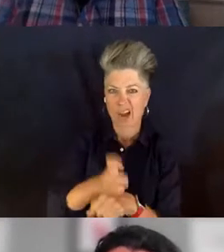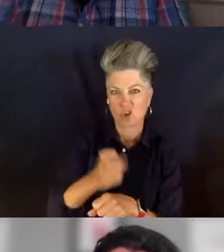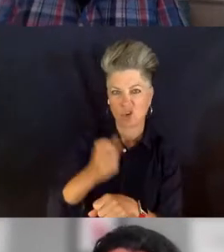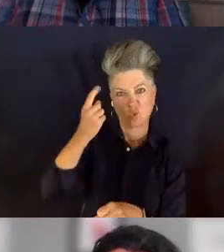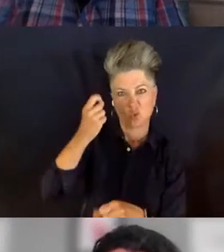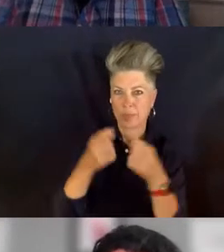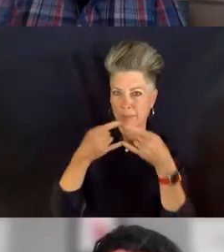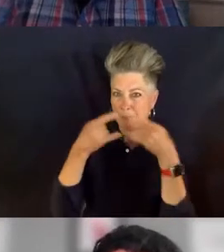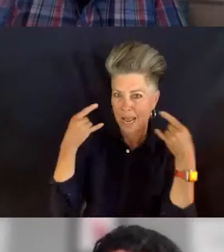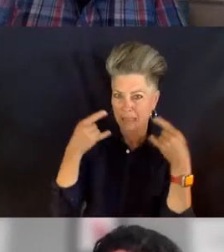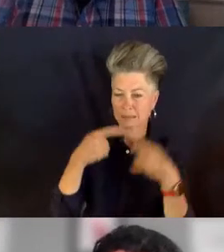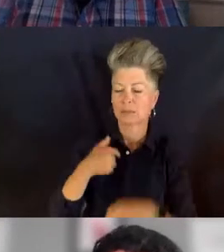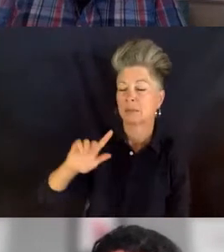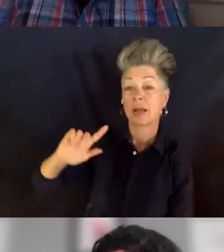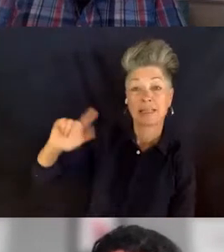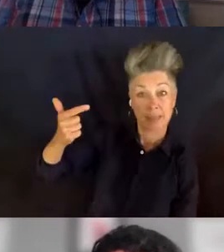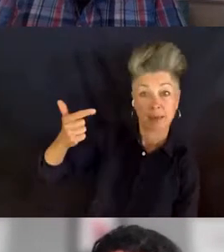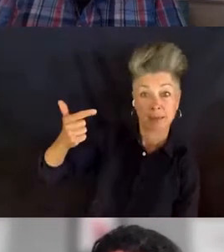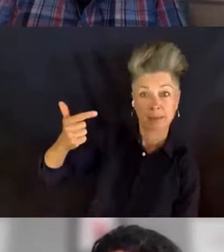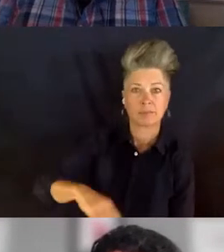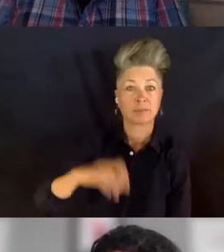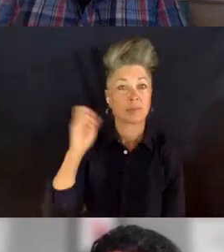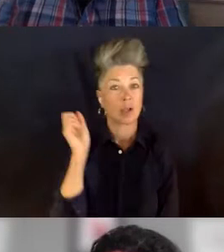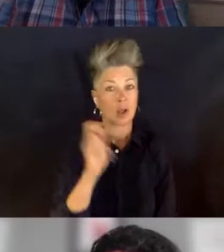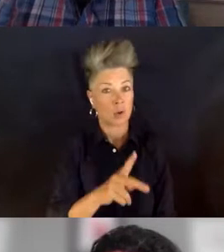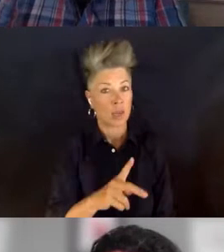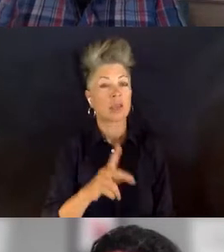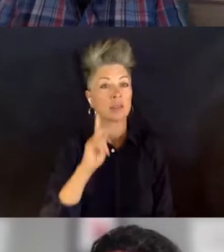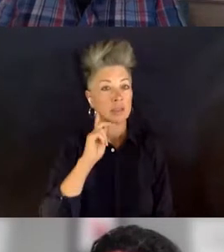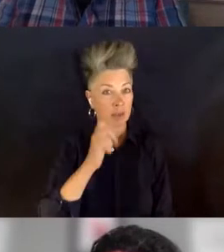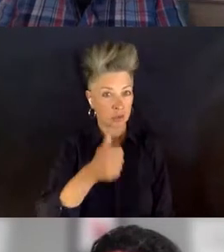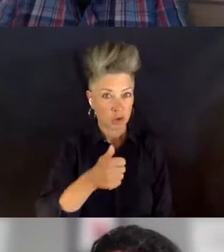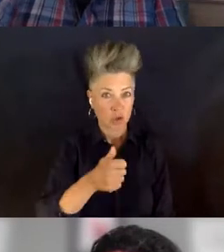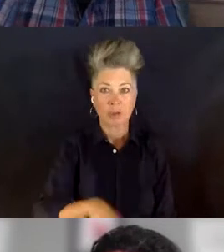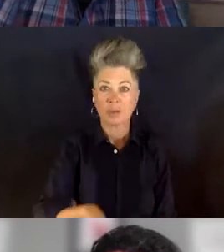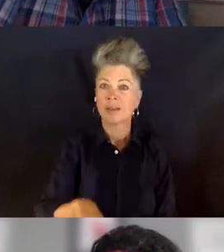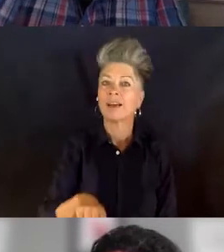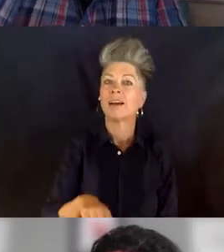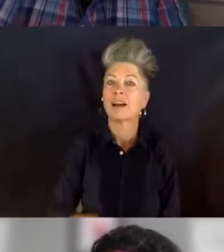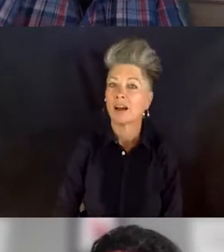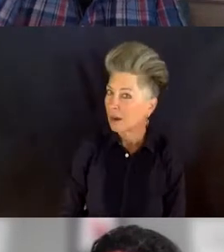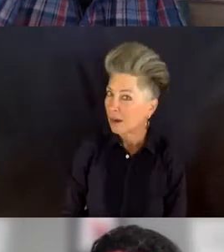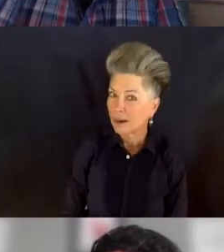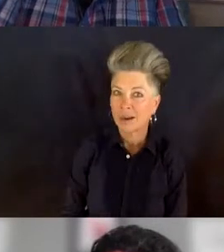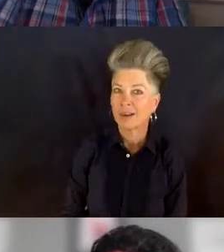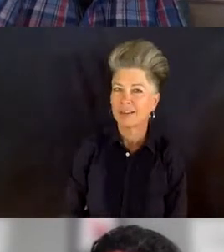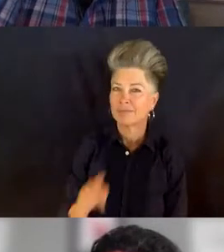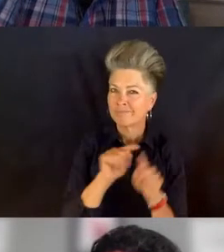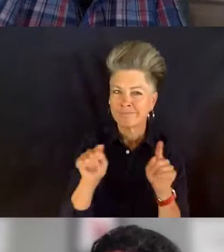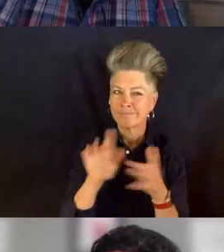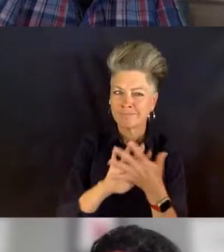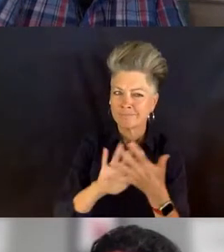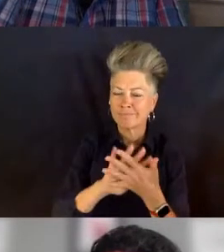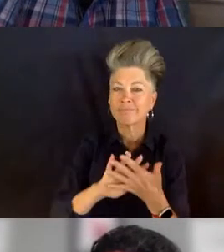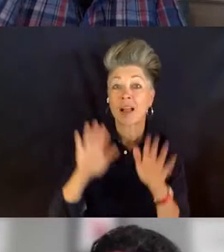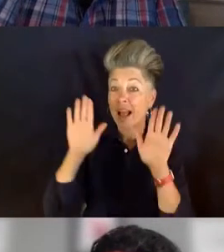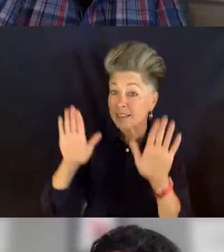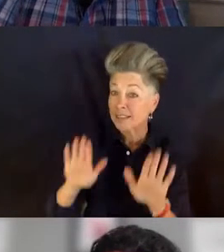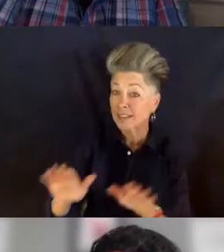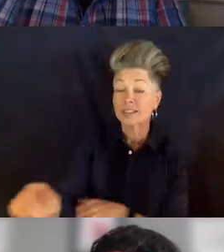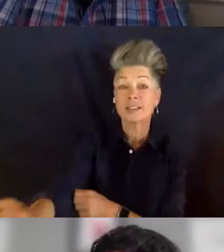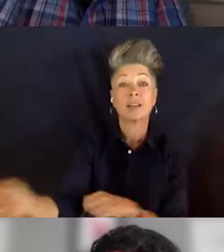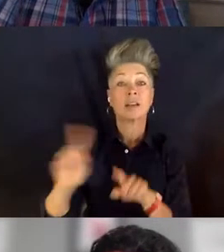I can second them. Okay, Move for approval. Okay, excellent. Well, we'll get